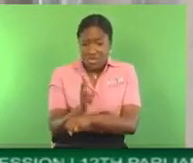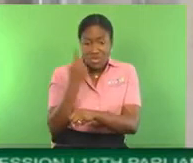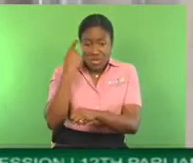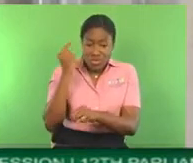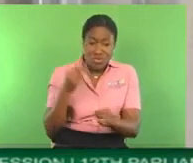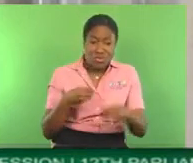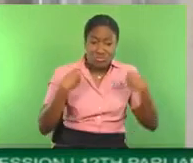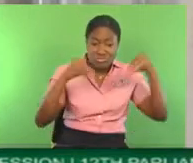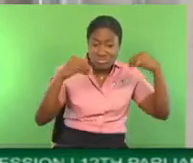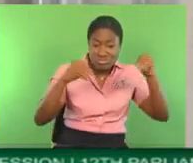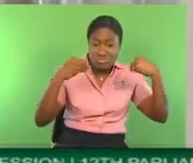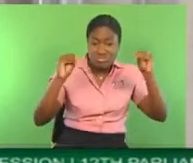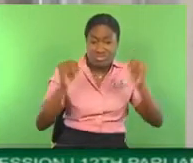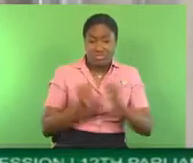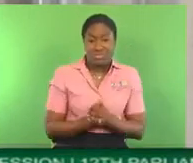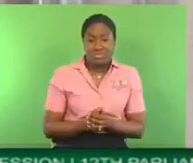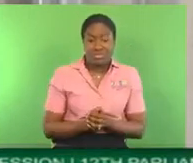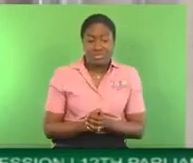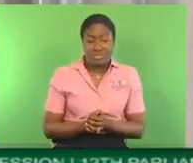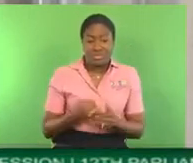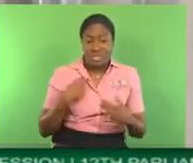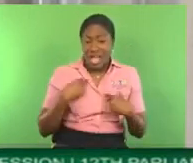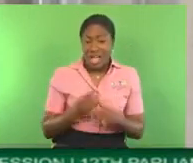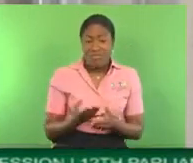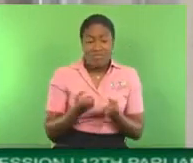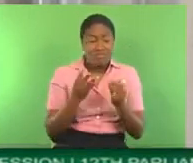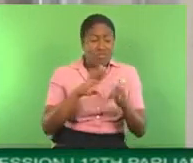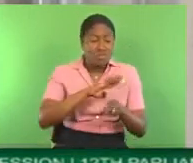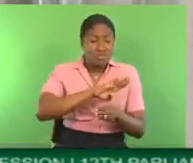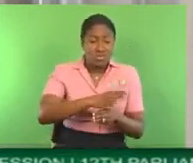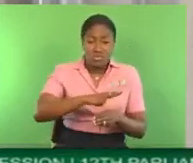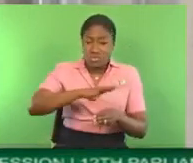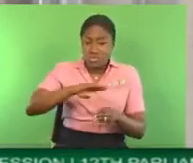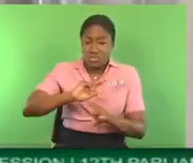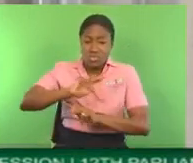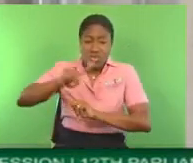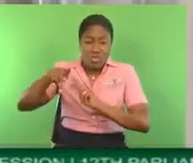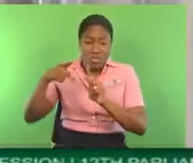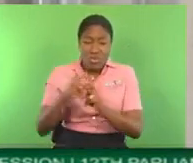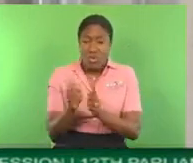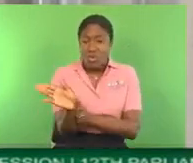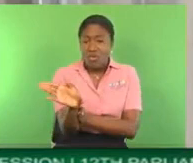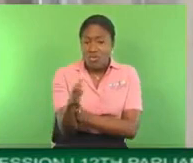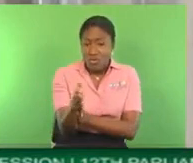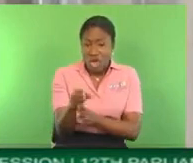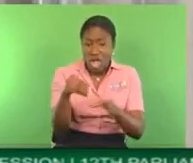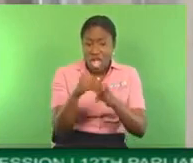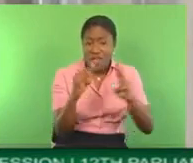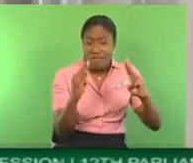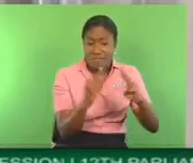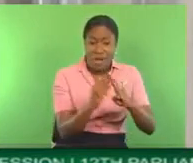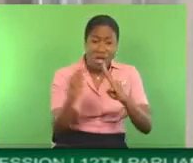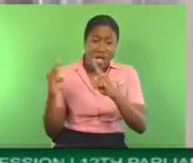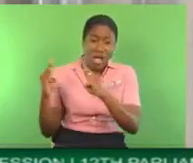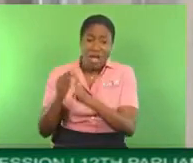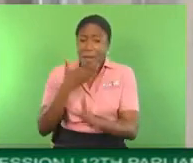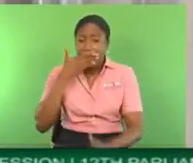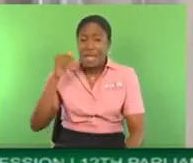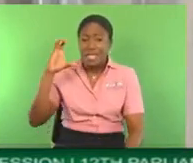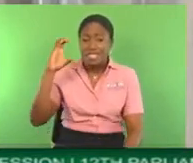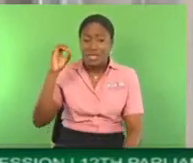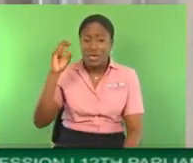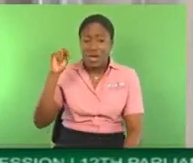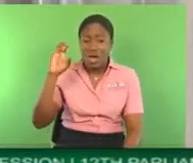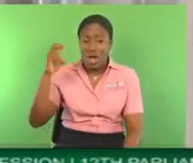exploited, as we have many cascadoo, tilapia, conch, and major fishing villages as well. The best conch you get is from